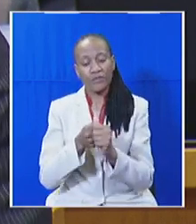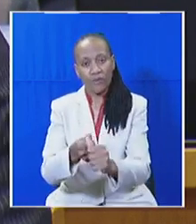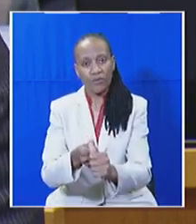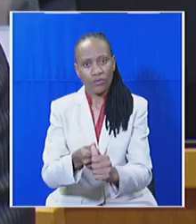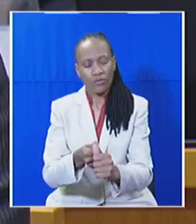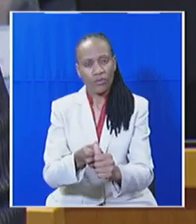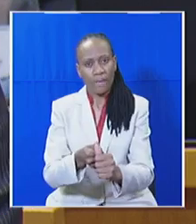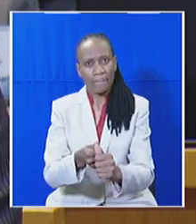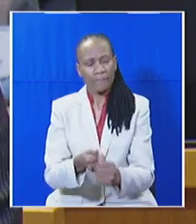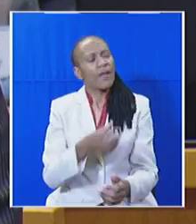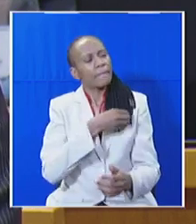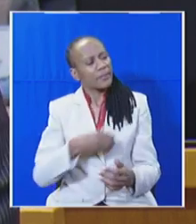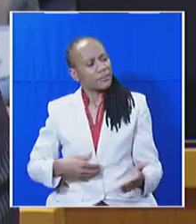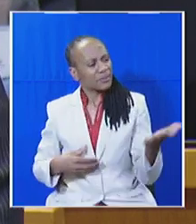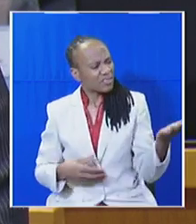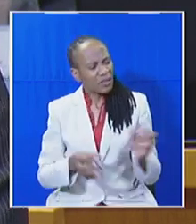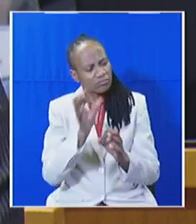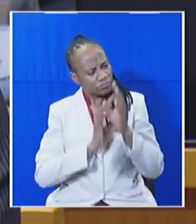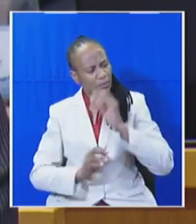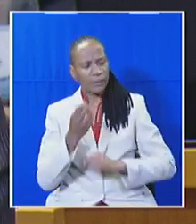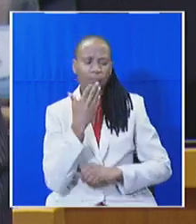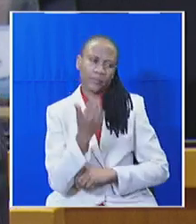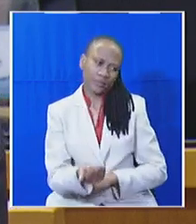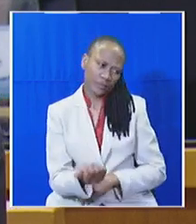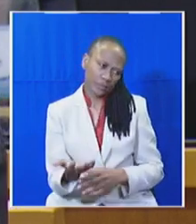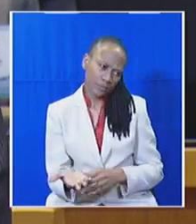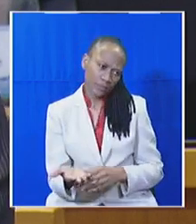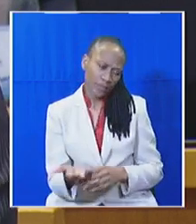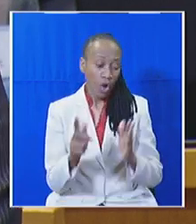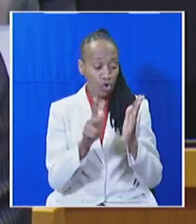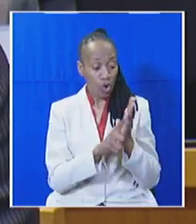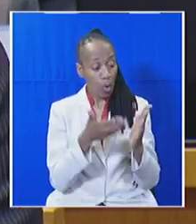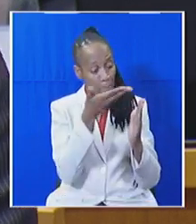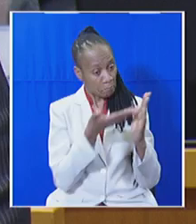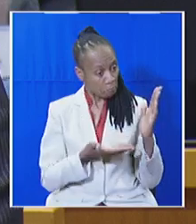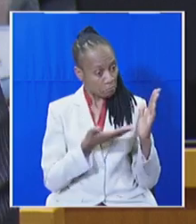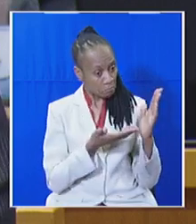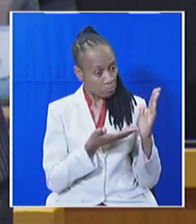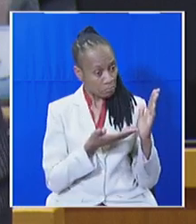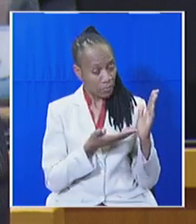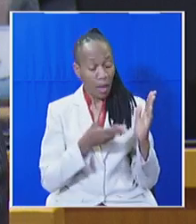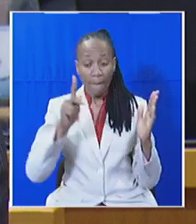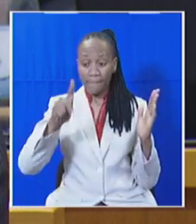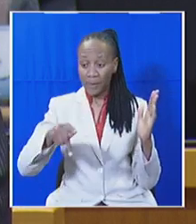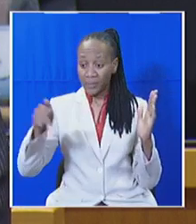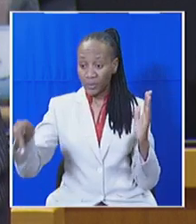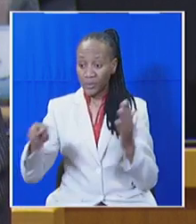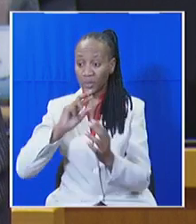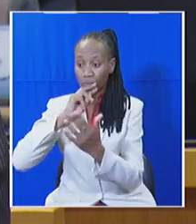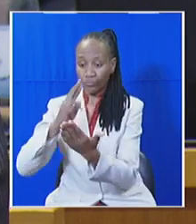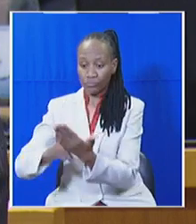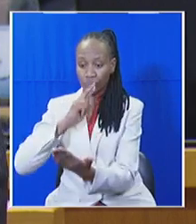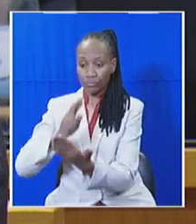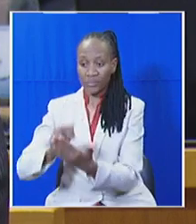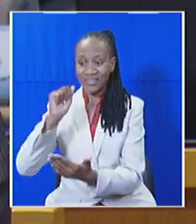view." Mr. President, can you explain on what basis in law have the recommendations of the public protector made in